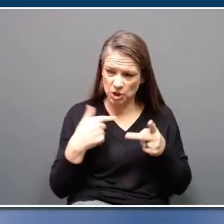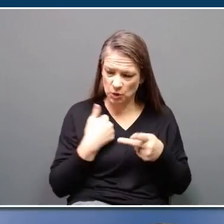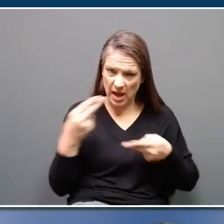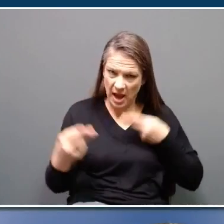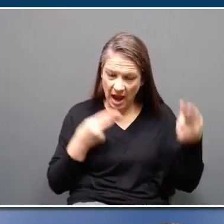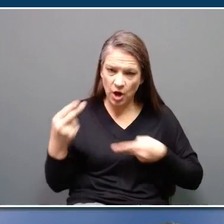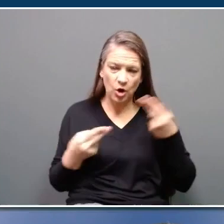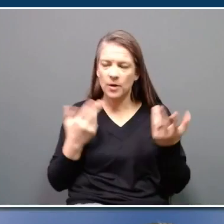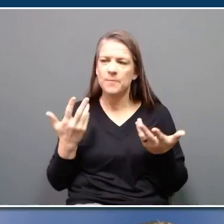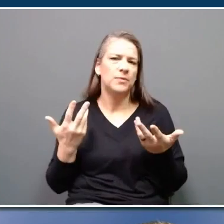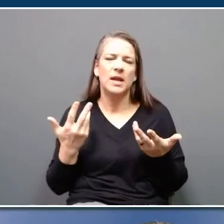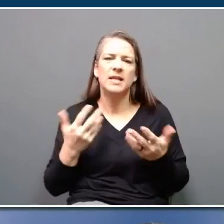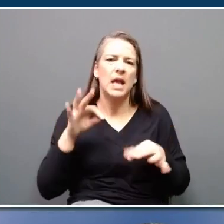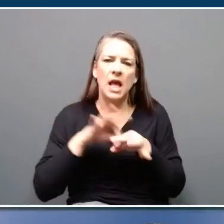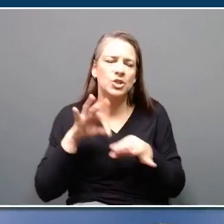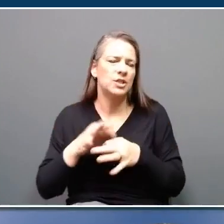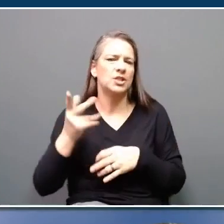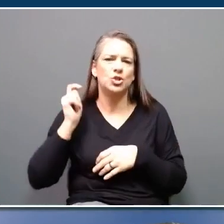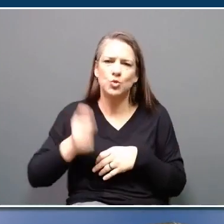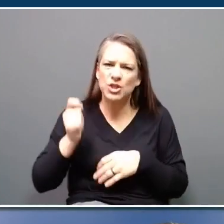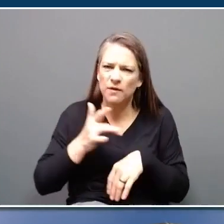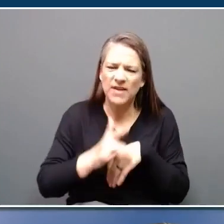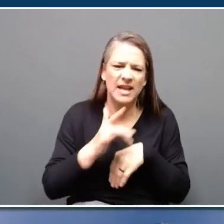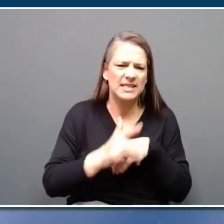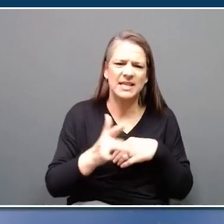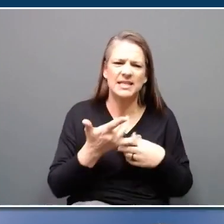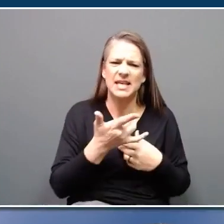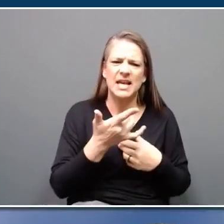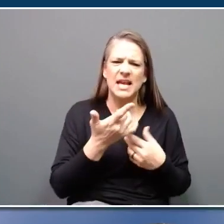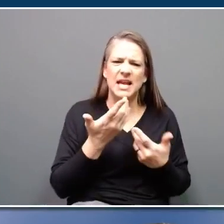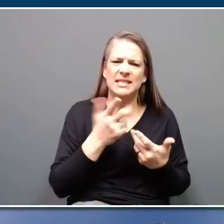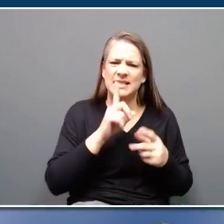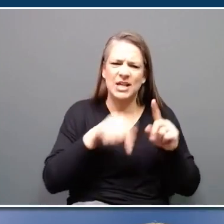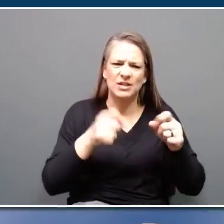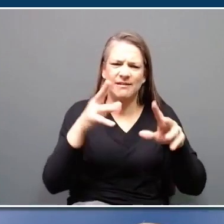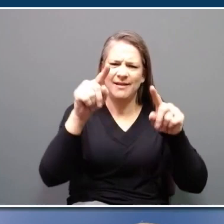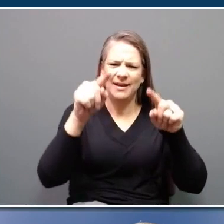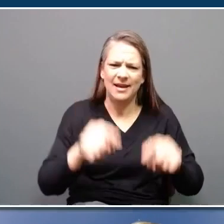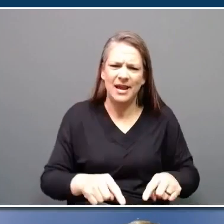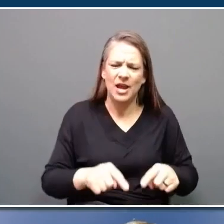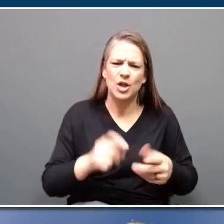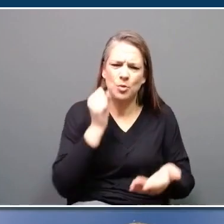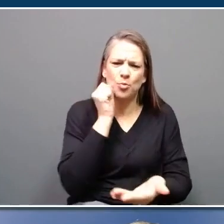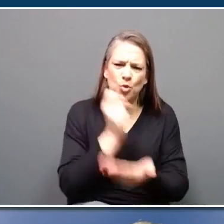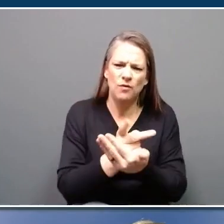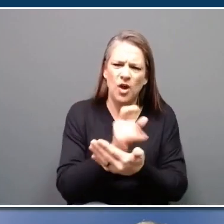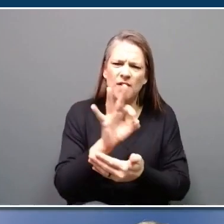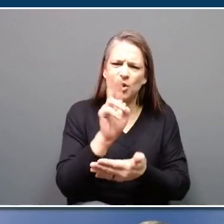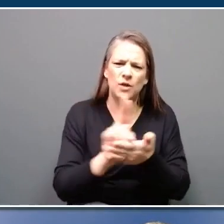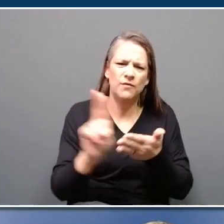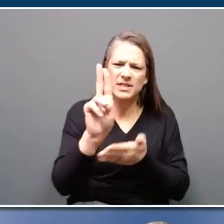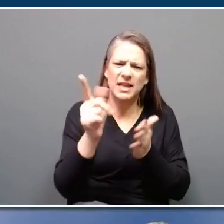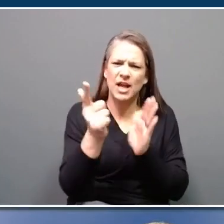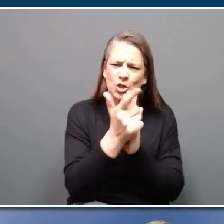of elections. It's judicial vacancies. It's extraditions. It's approval of university attorneys for their